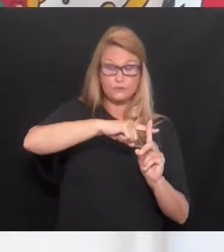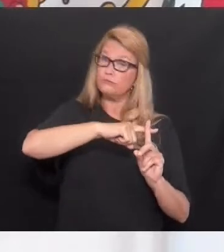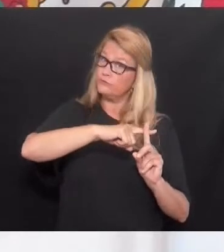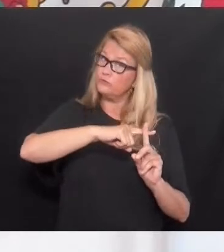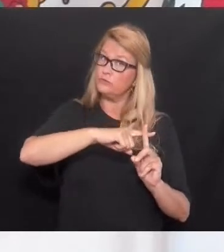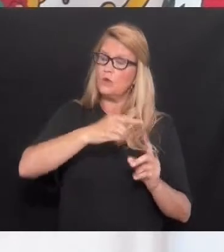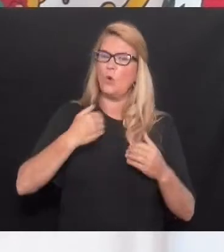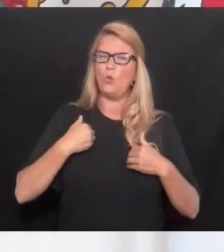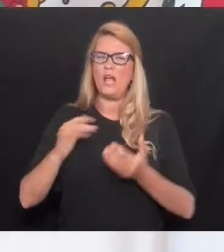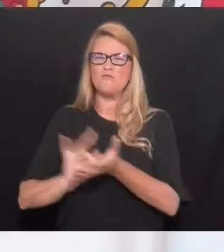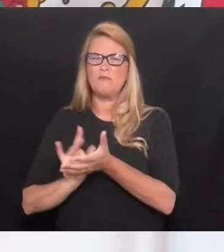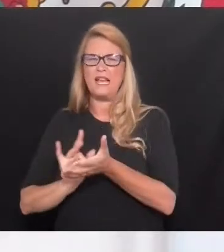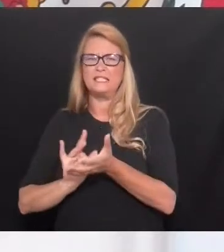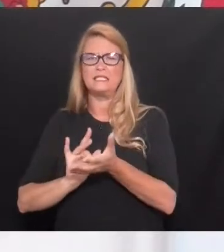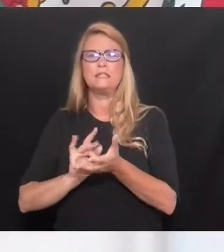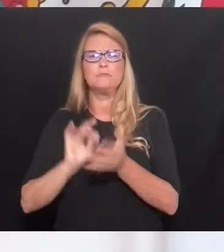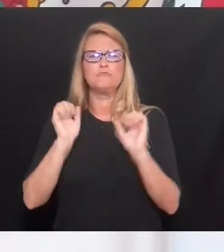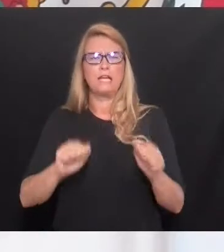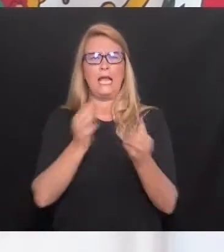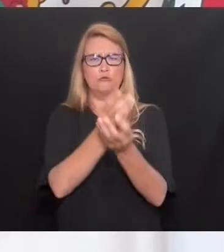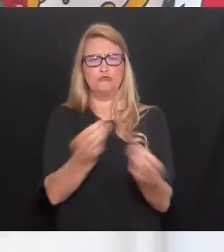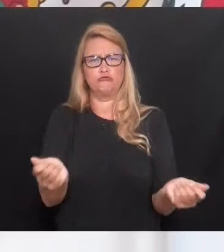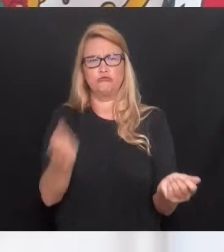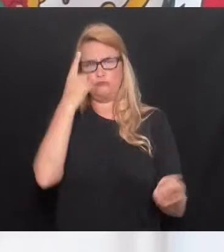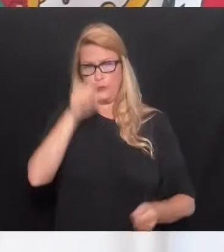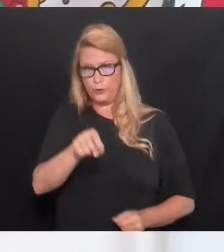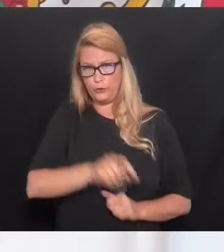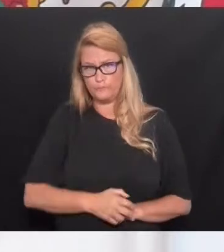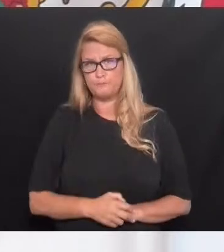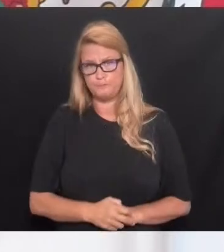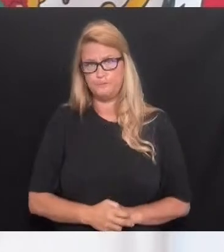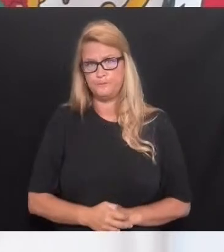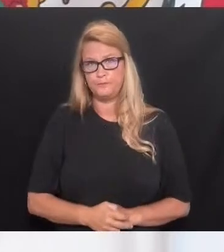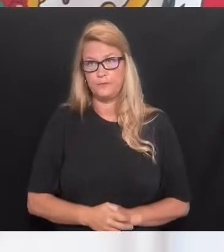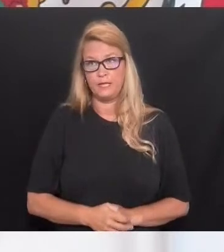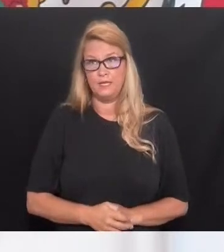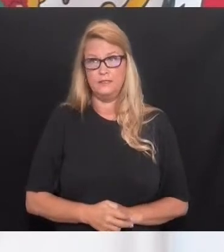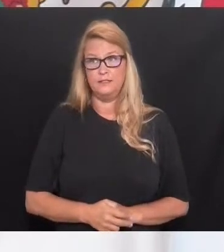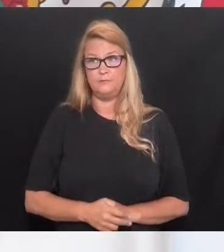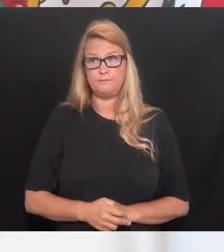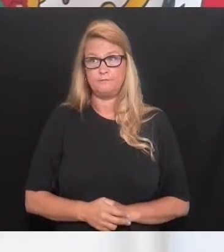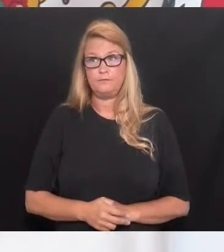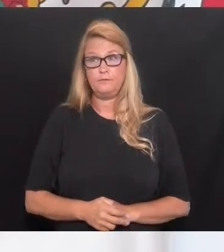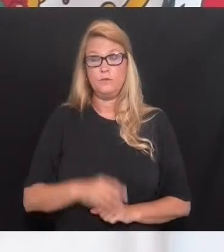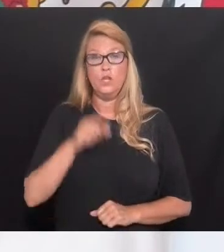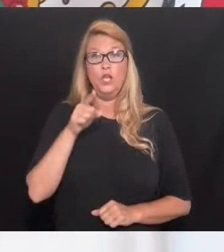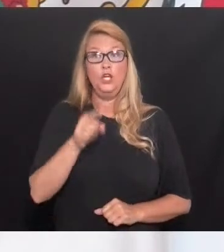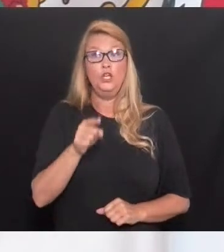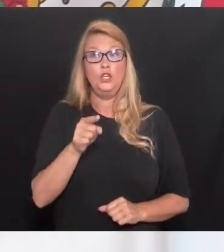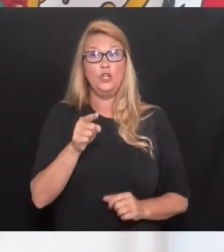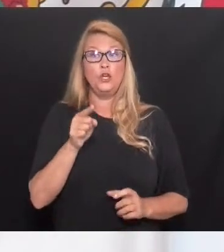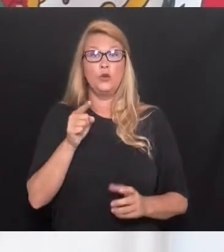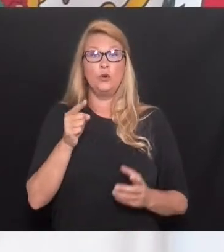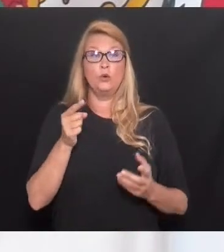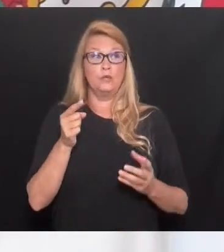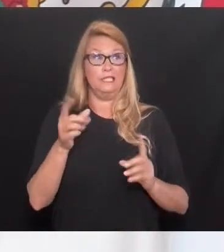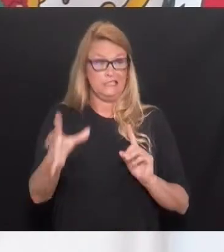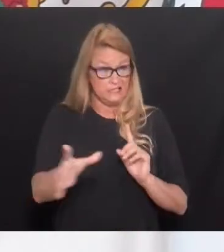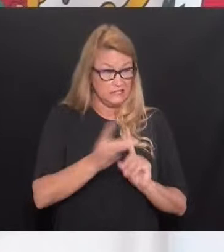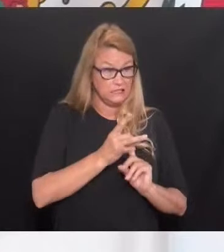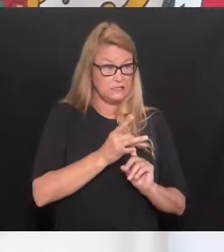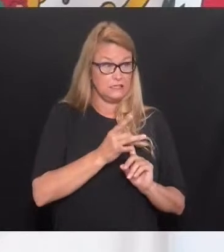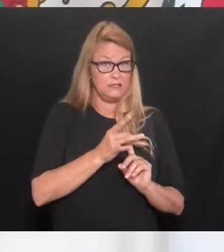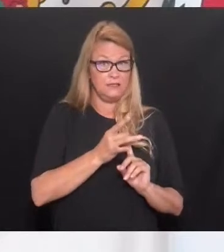the drugs, the antibodies and everything that can shut this thing down. And if you don't, and you end up with this thing,